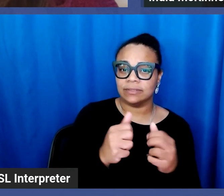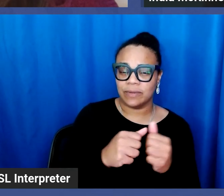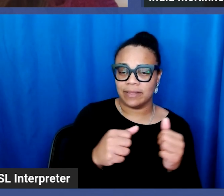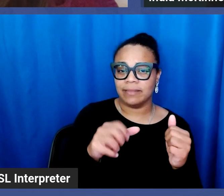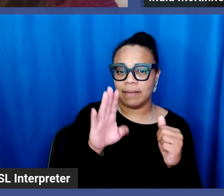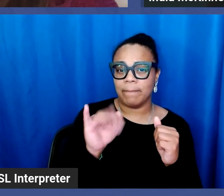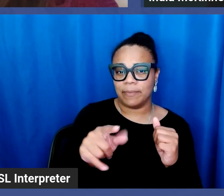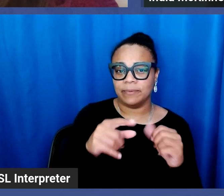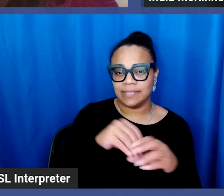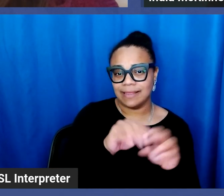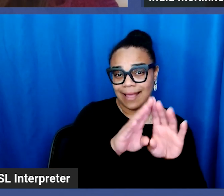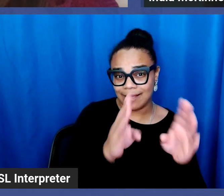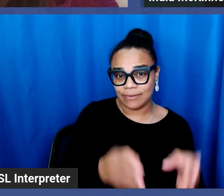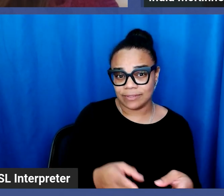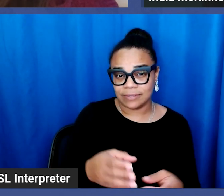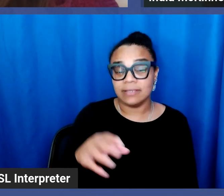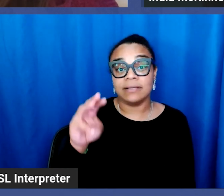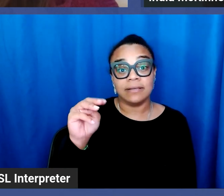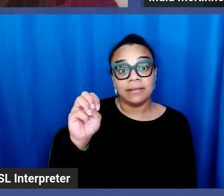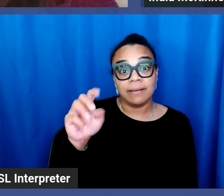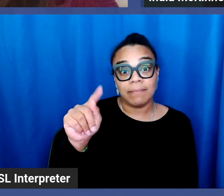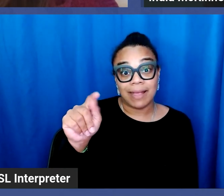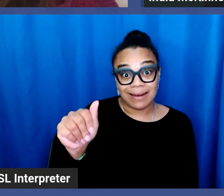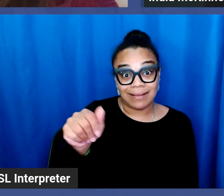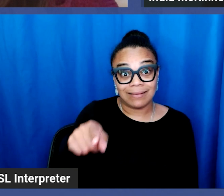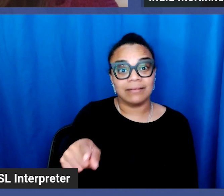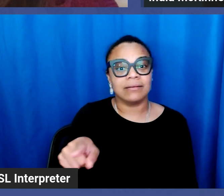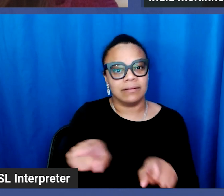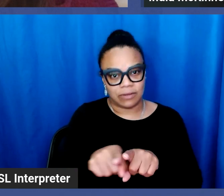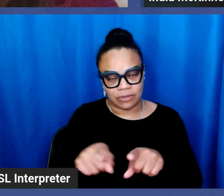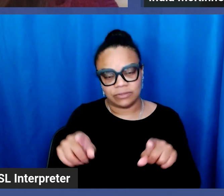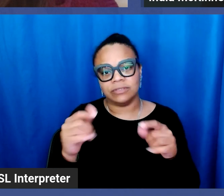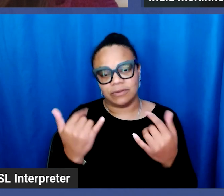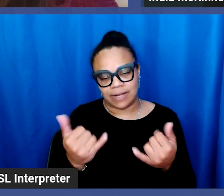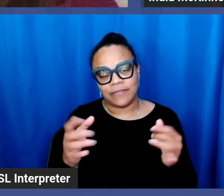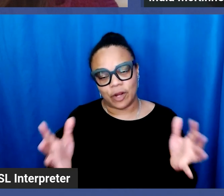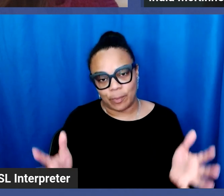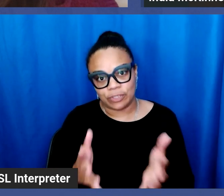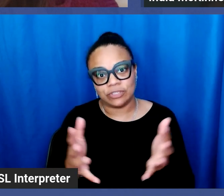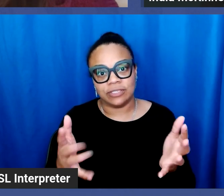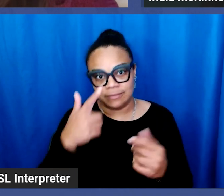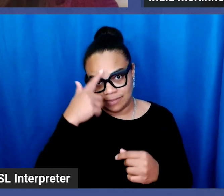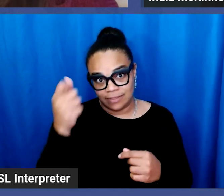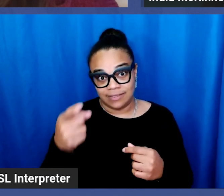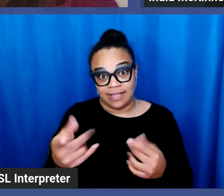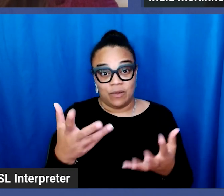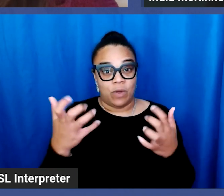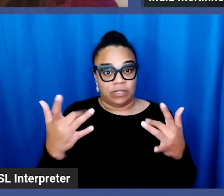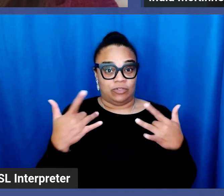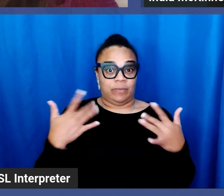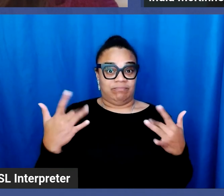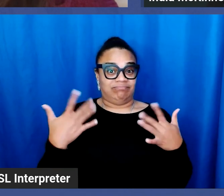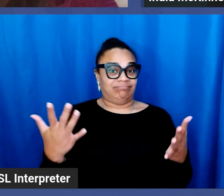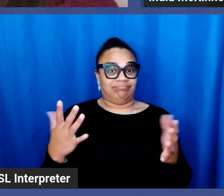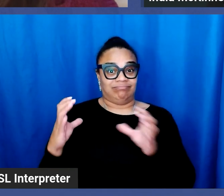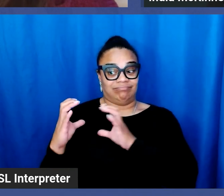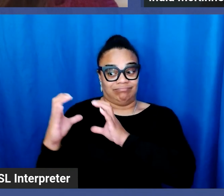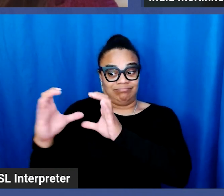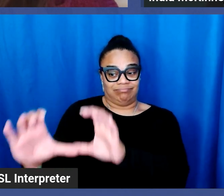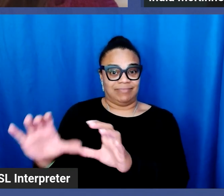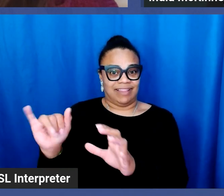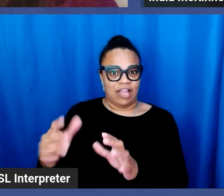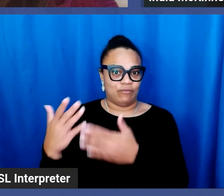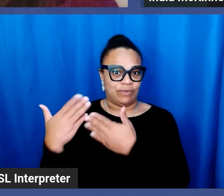House. Meta is also now pushing, because they want to get this off of their plate. I'm seeing a